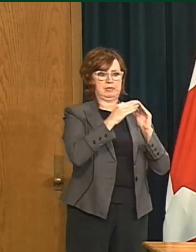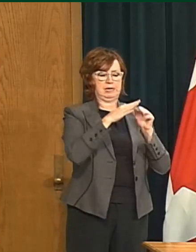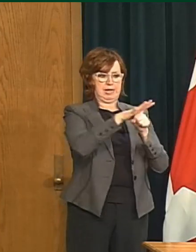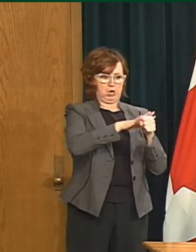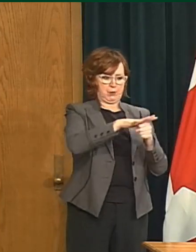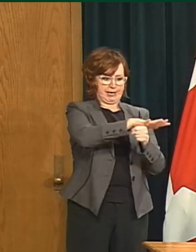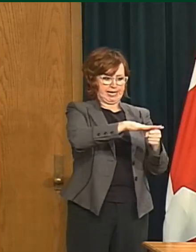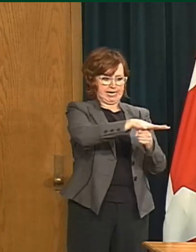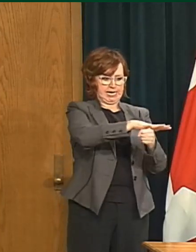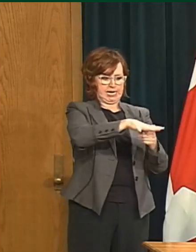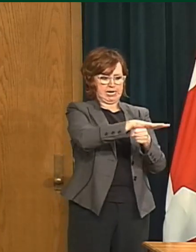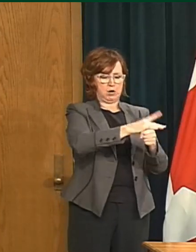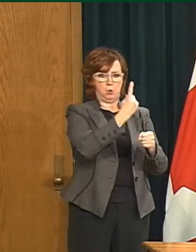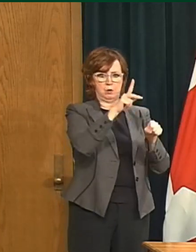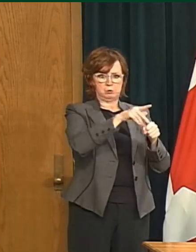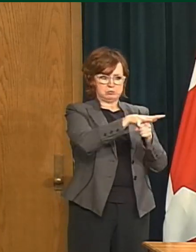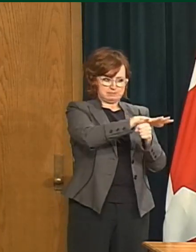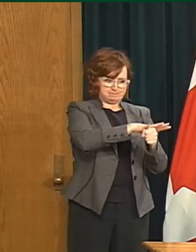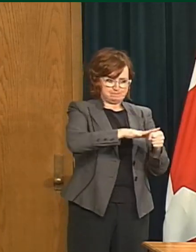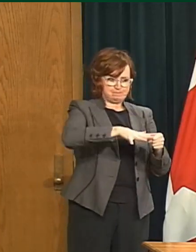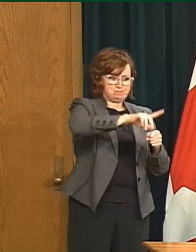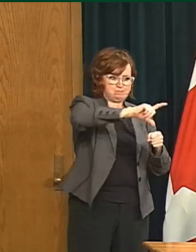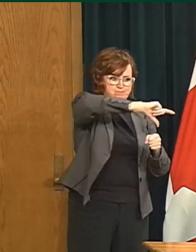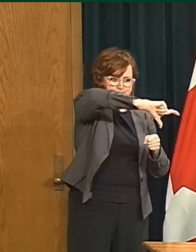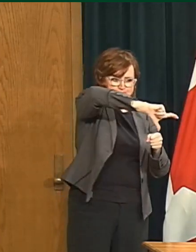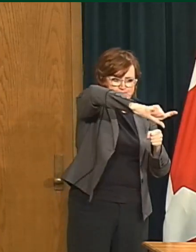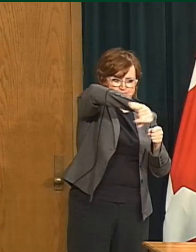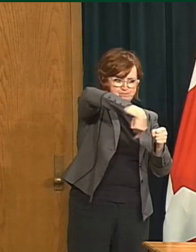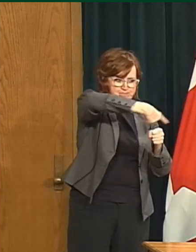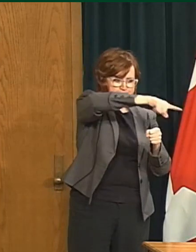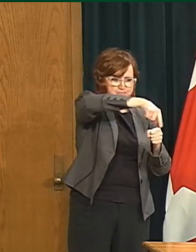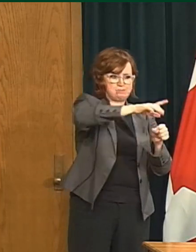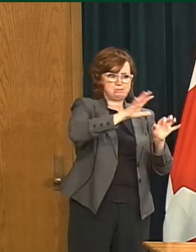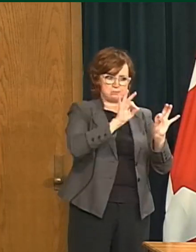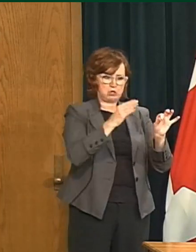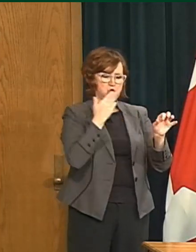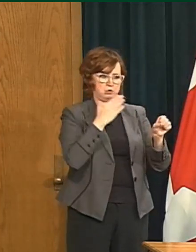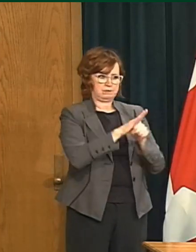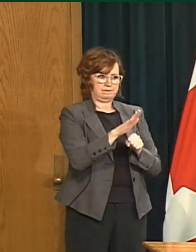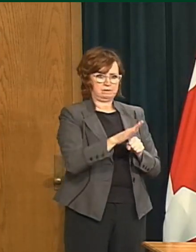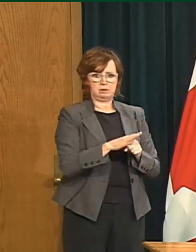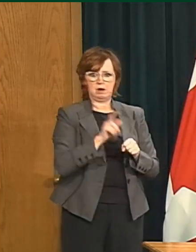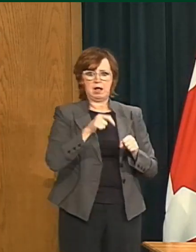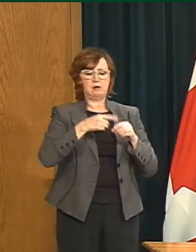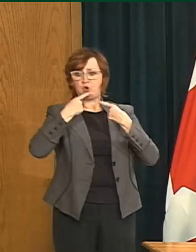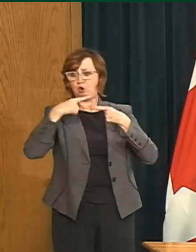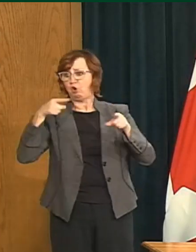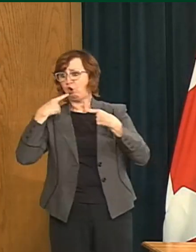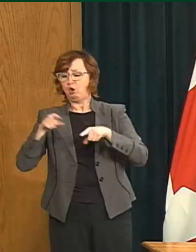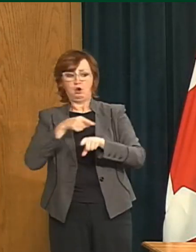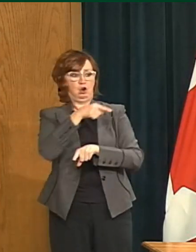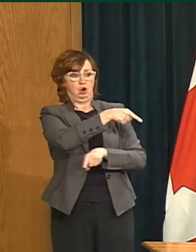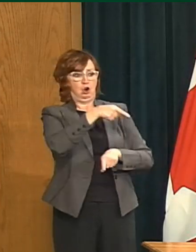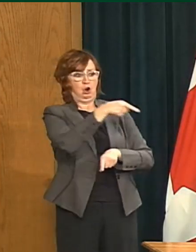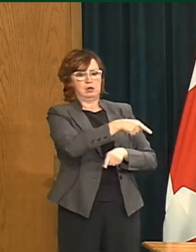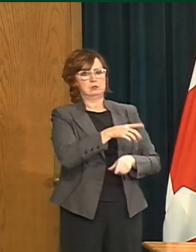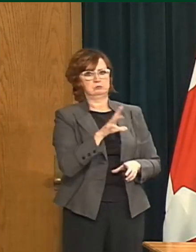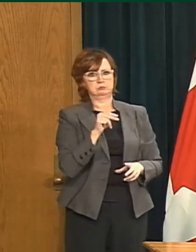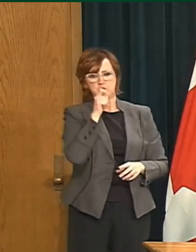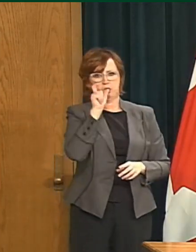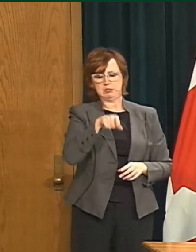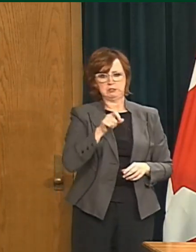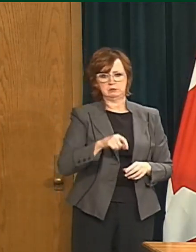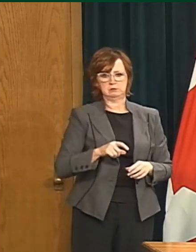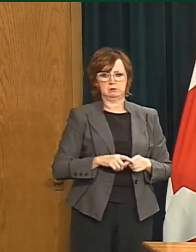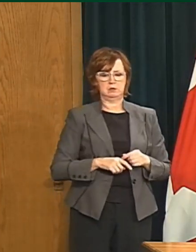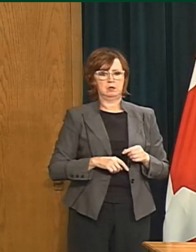where there's a need for public communication, that certainly is done. And that could include a certain community or a certain event or a